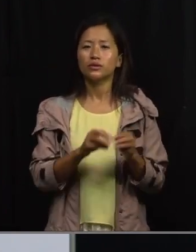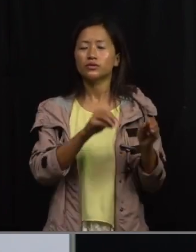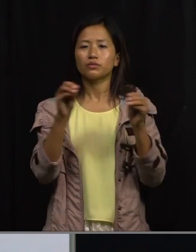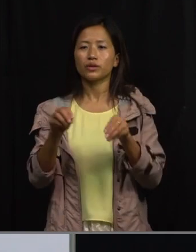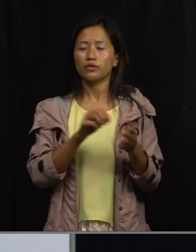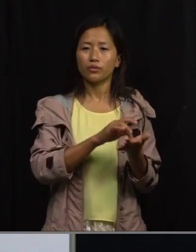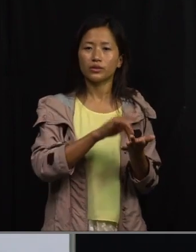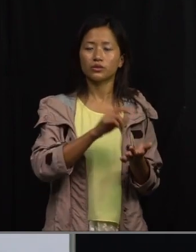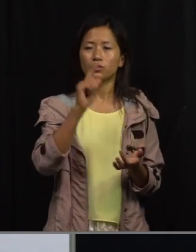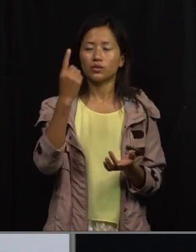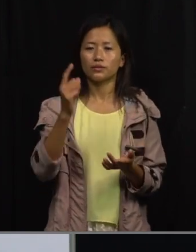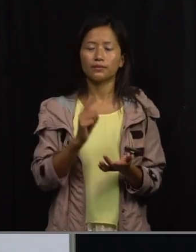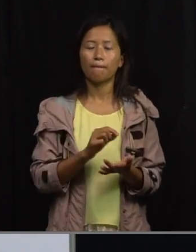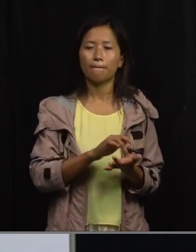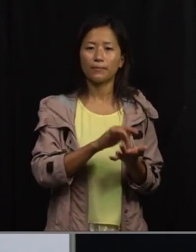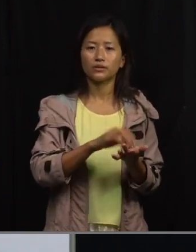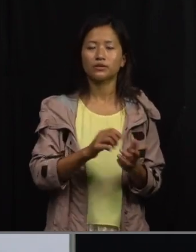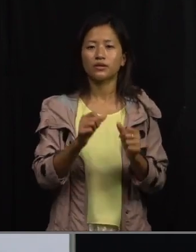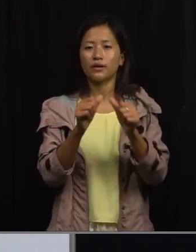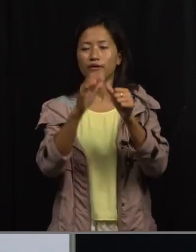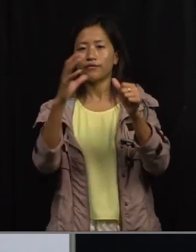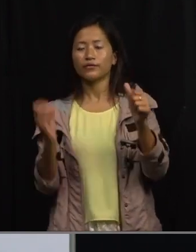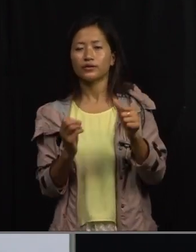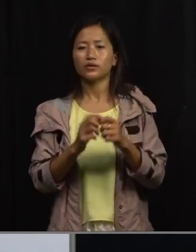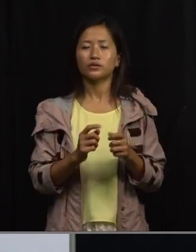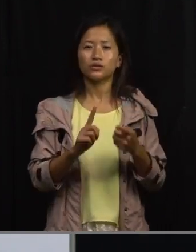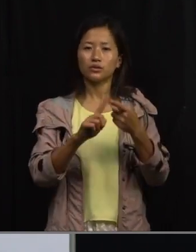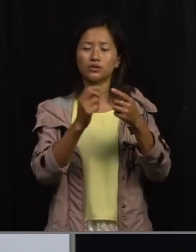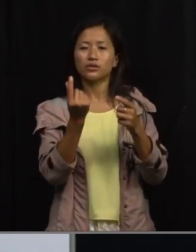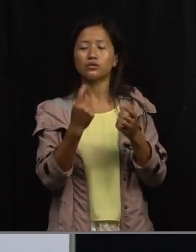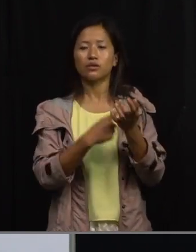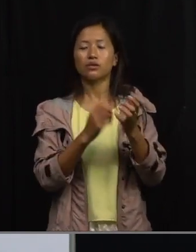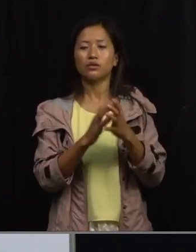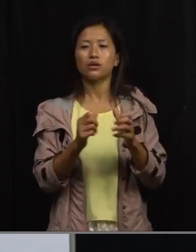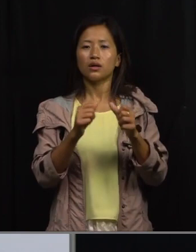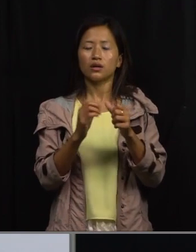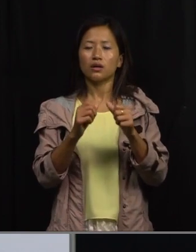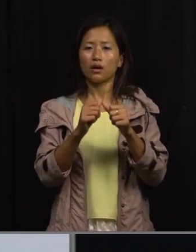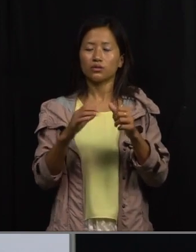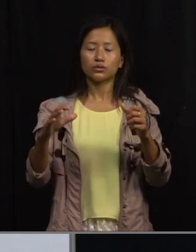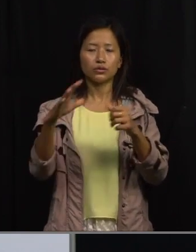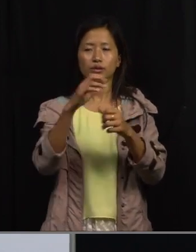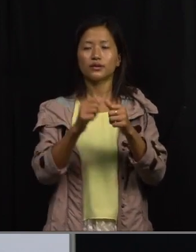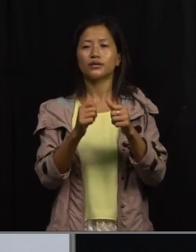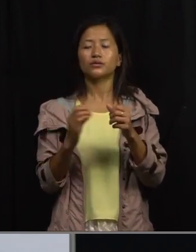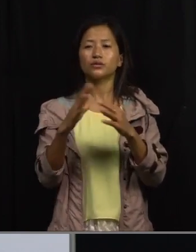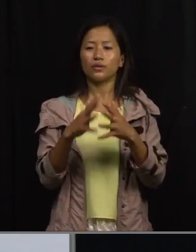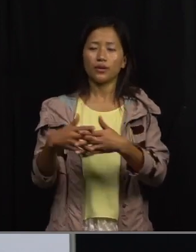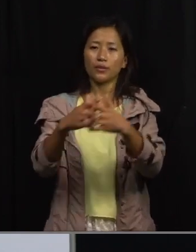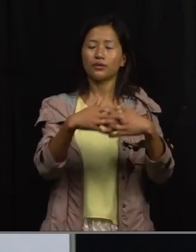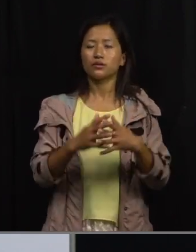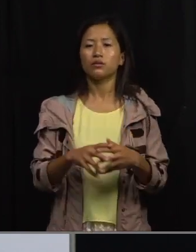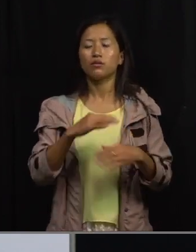migration of people in Africa to Europe, Asia, Australia, and to America.